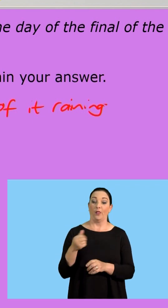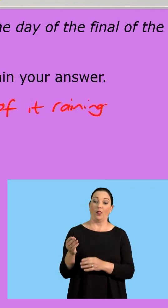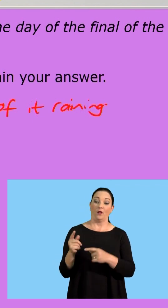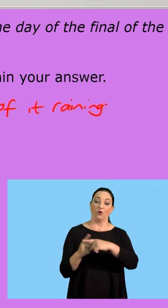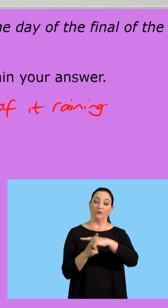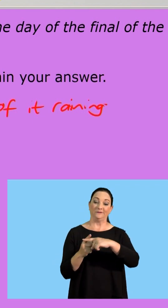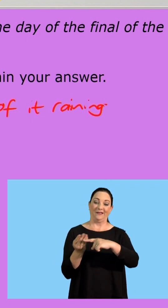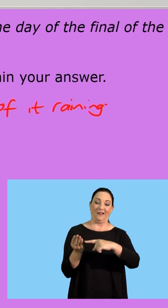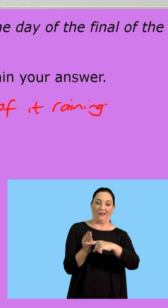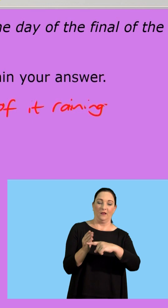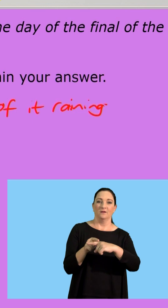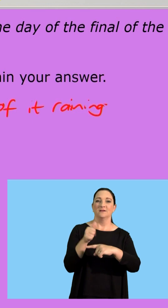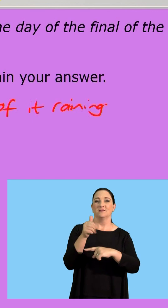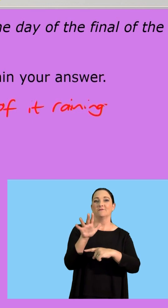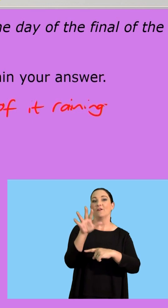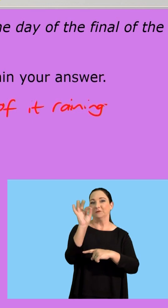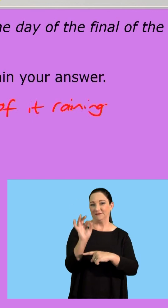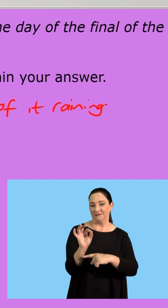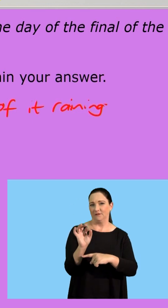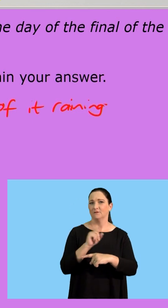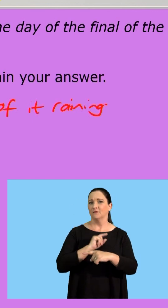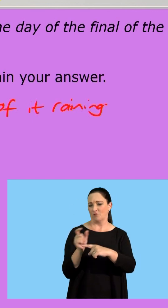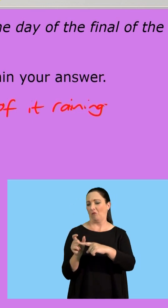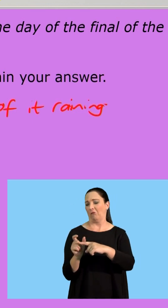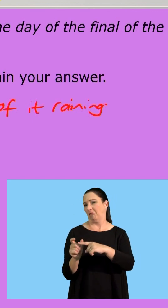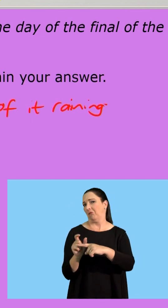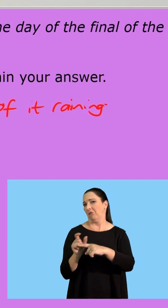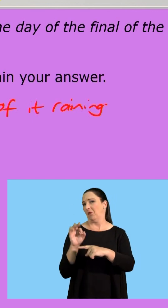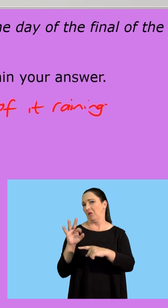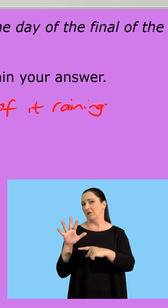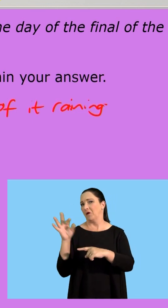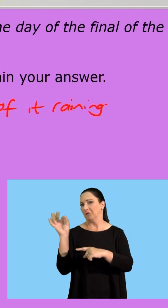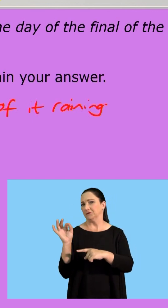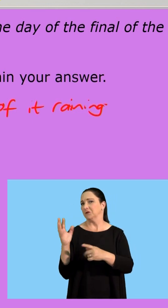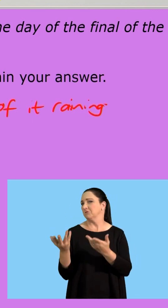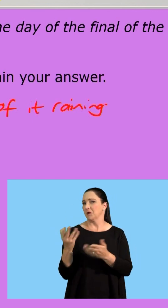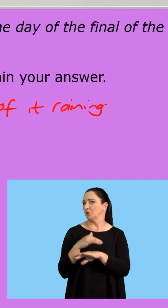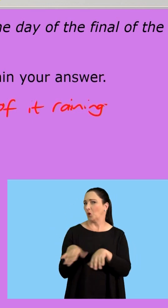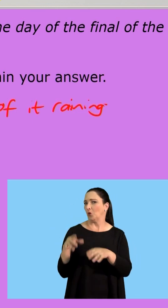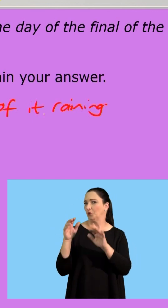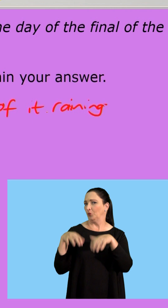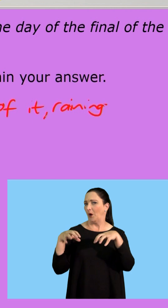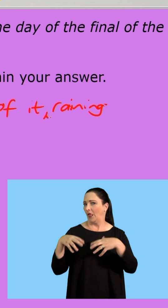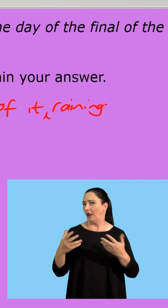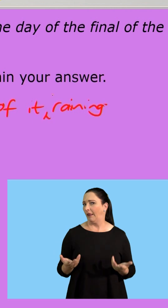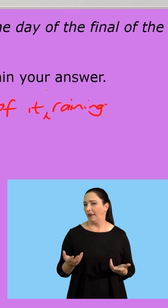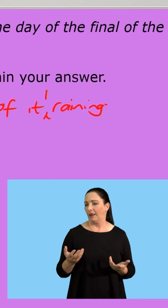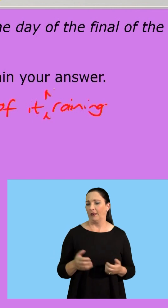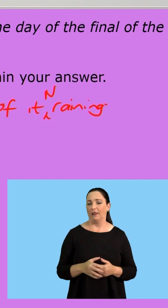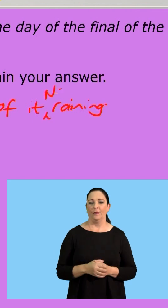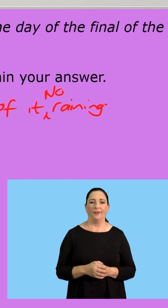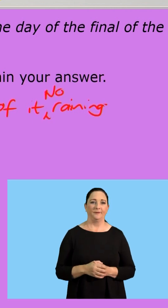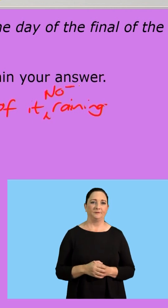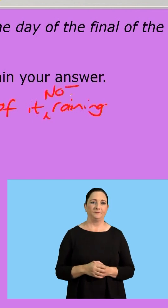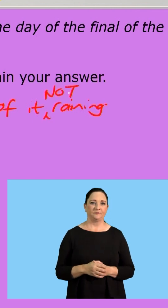at 65%. So therefore, there's still a 35% chance of it not raining. Let me just indicate there,